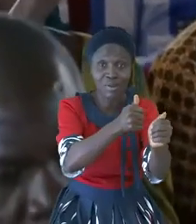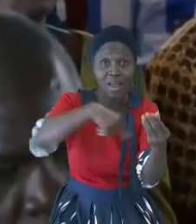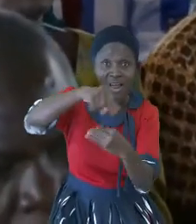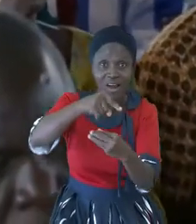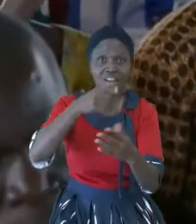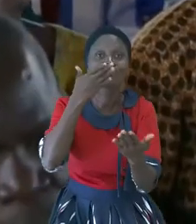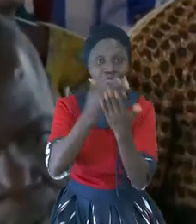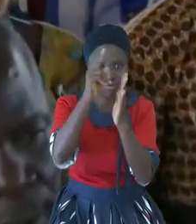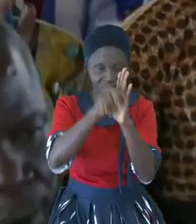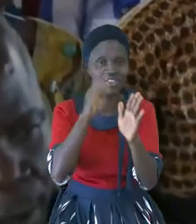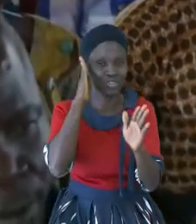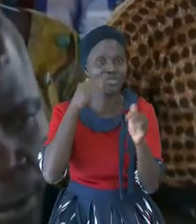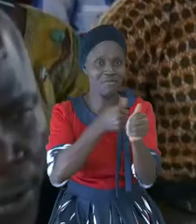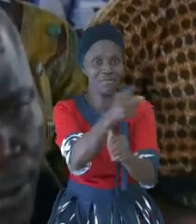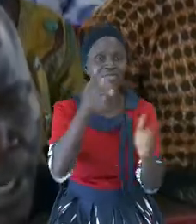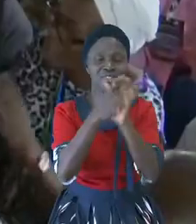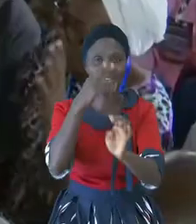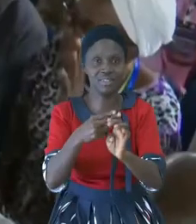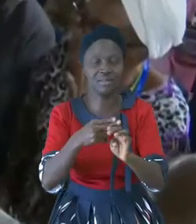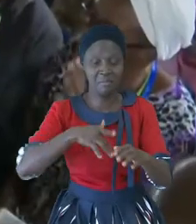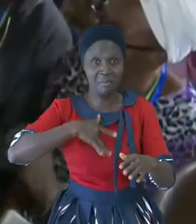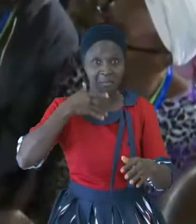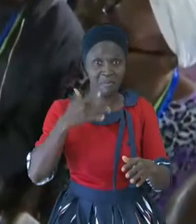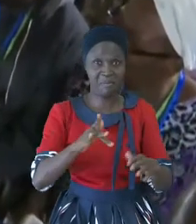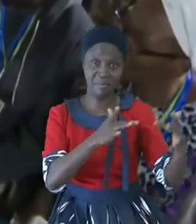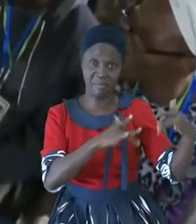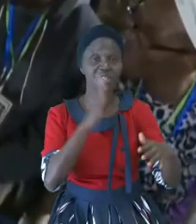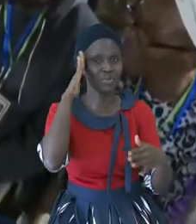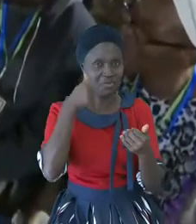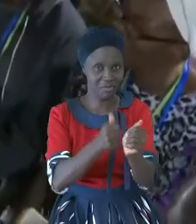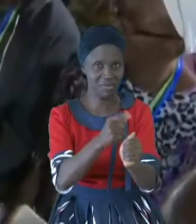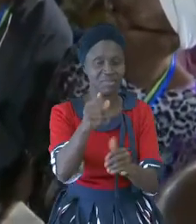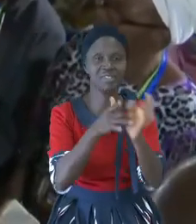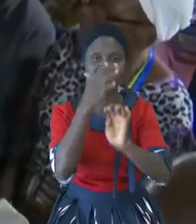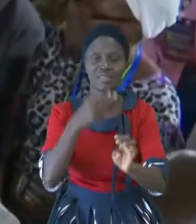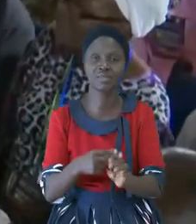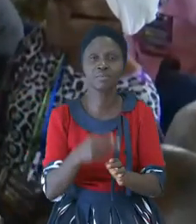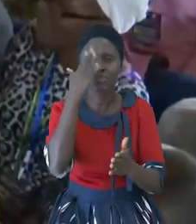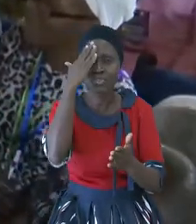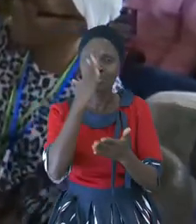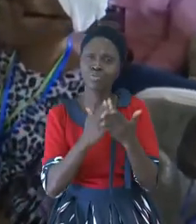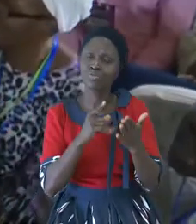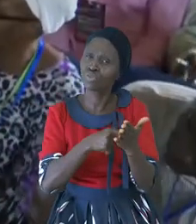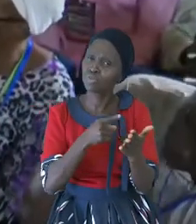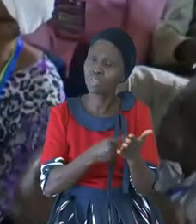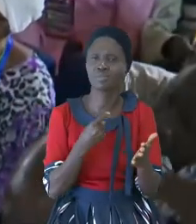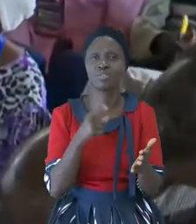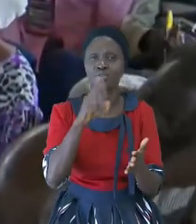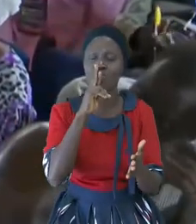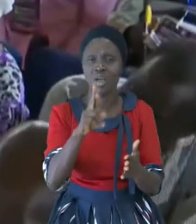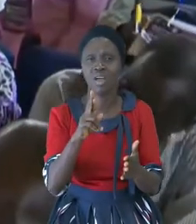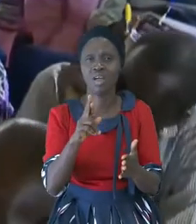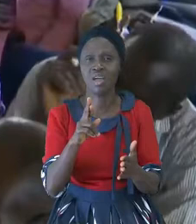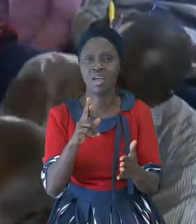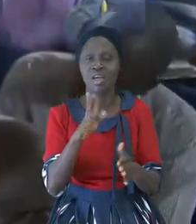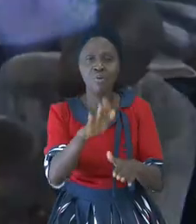Yeah. And mercy will follow you. Yeah. You know, sometimes you're walking, and it's like you're hearing